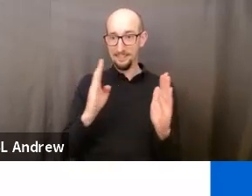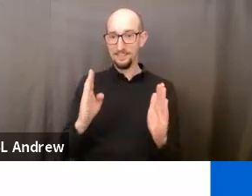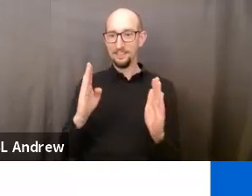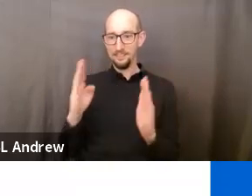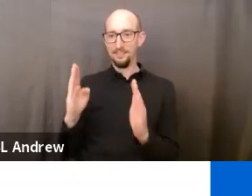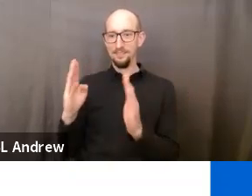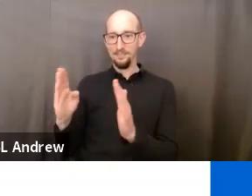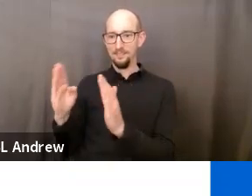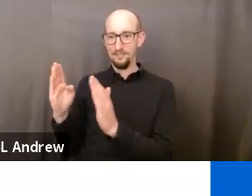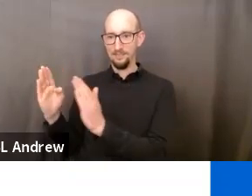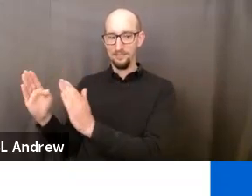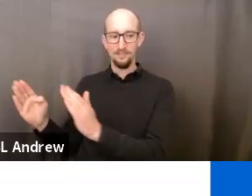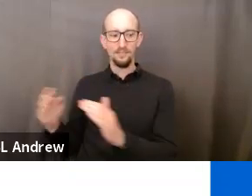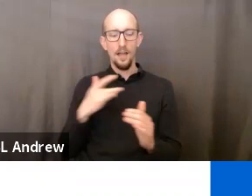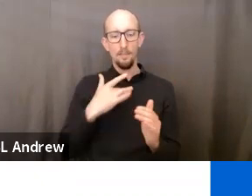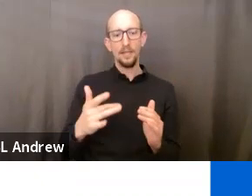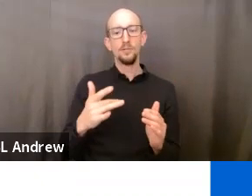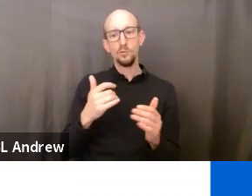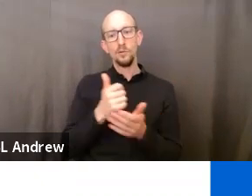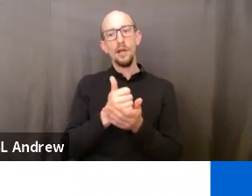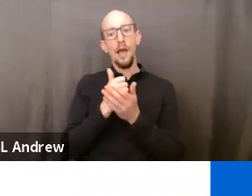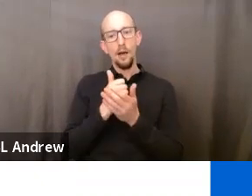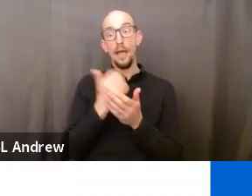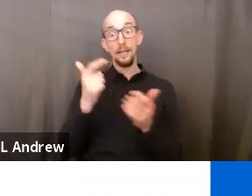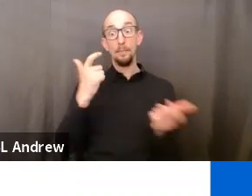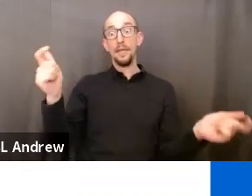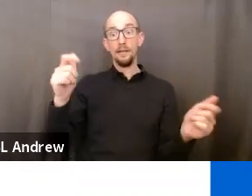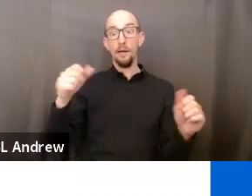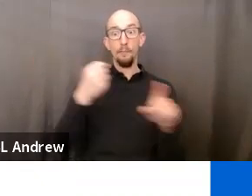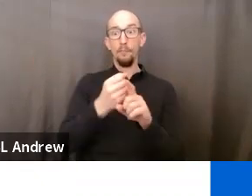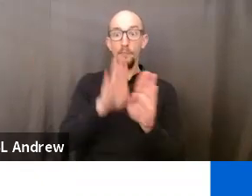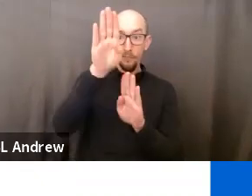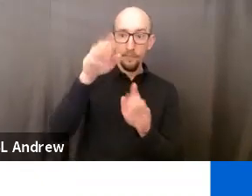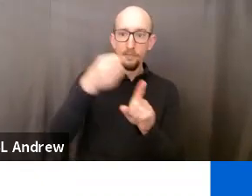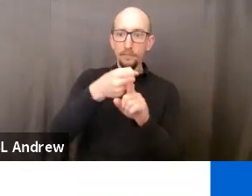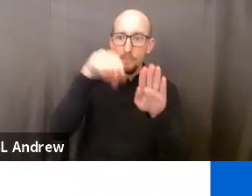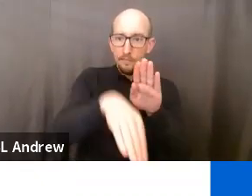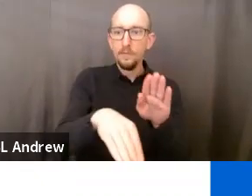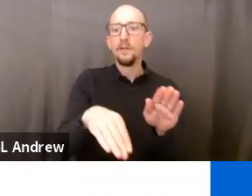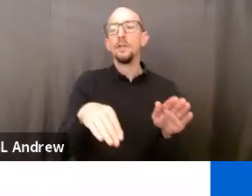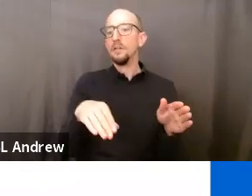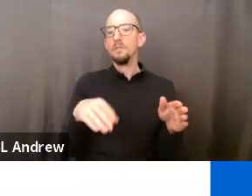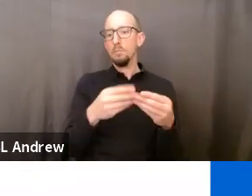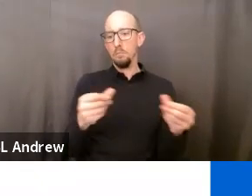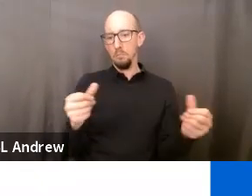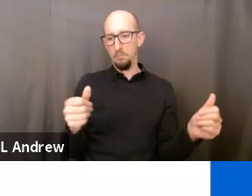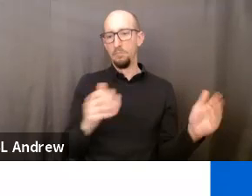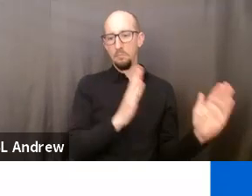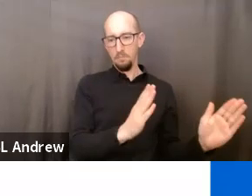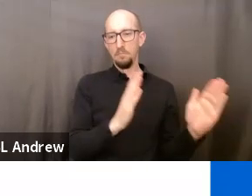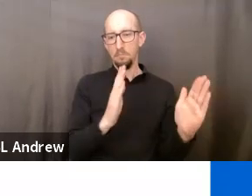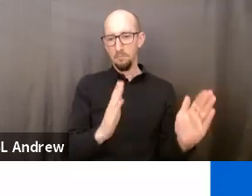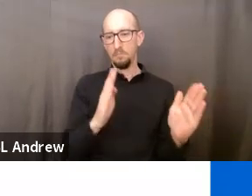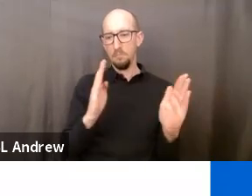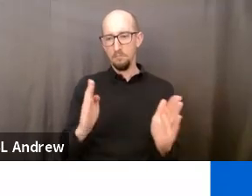changes. So you shouldn't see like a census tract going from tier 1 to tier